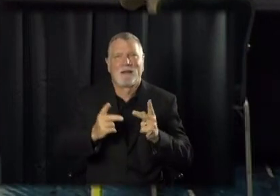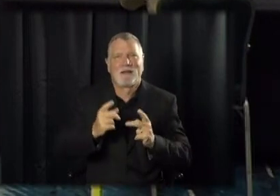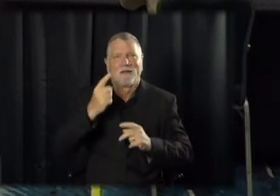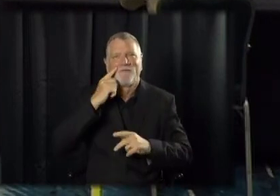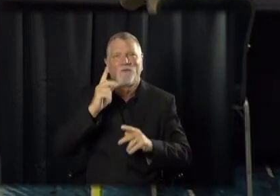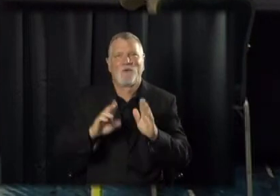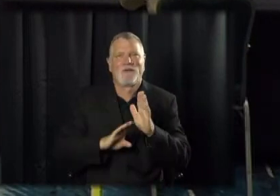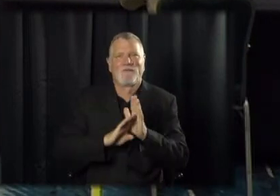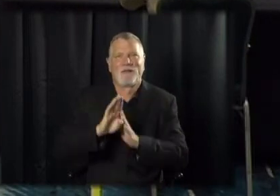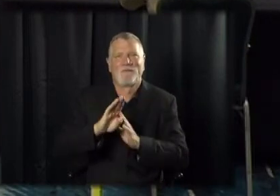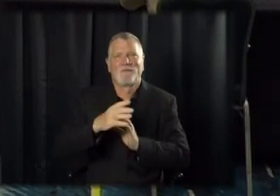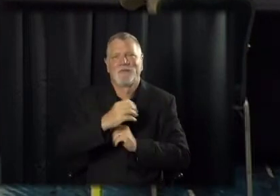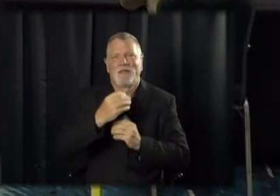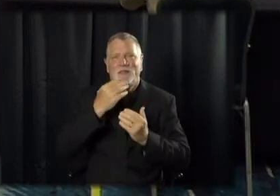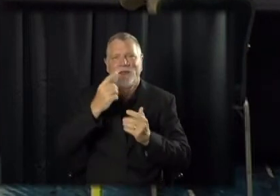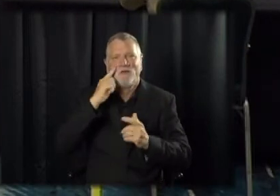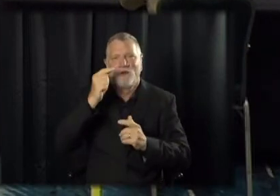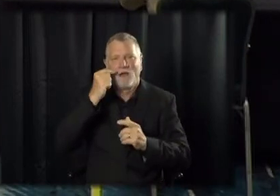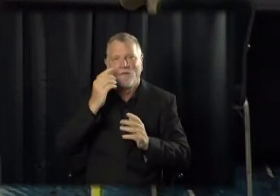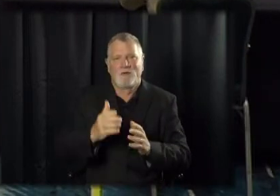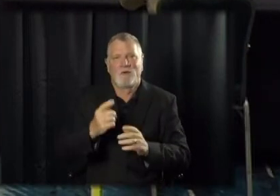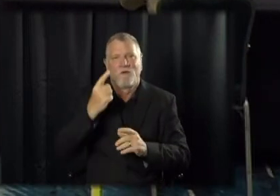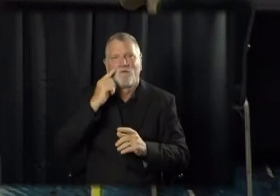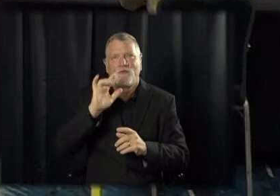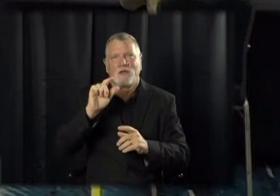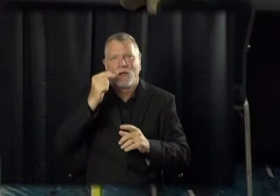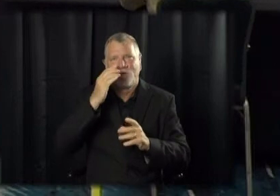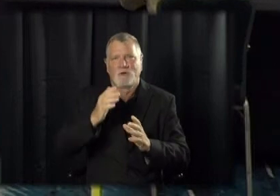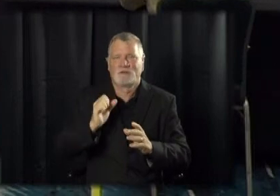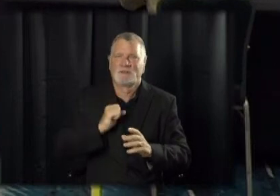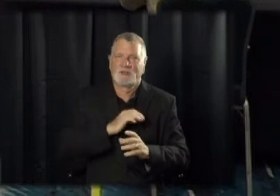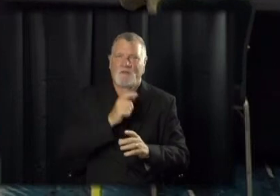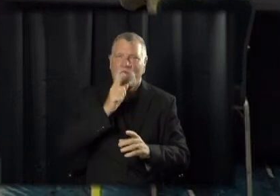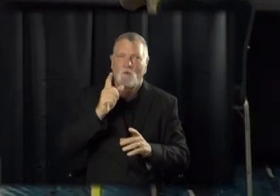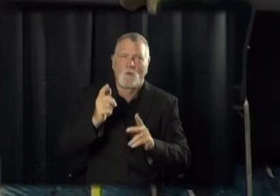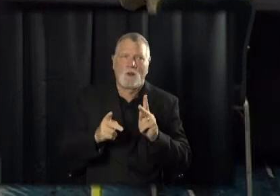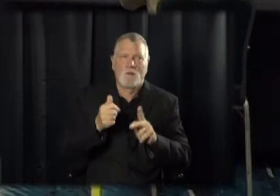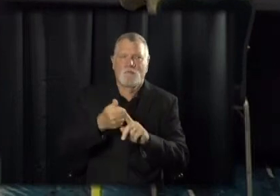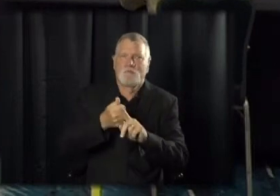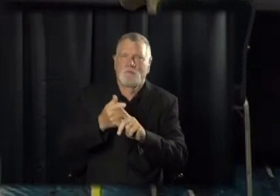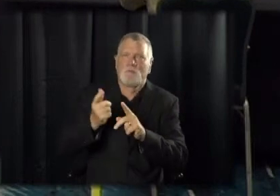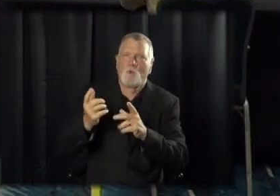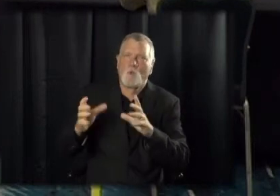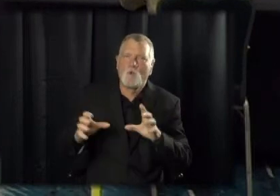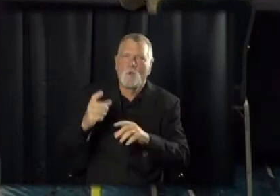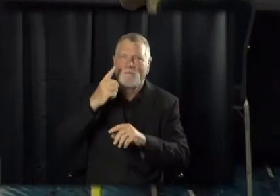for development. And thank you to the governor and the governor's staff for everything you're doing